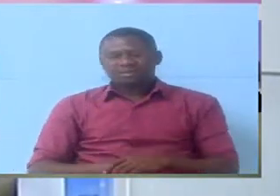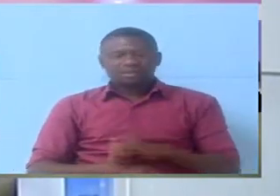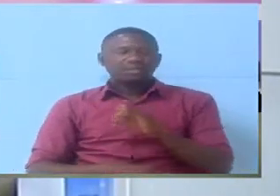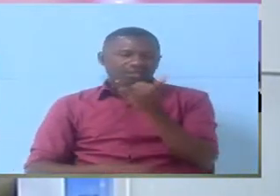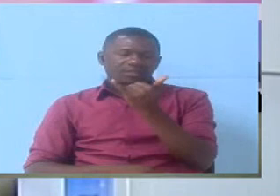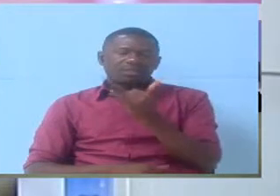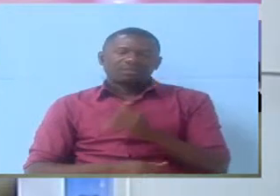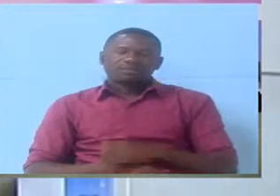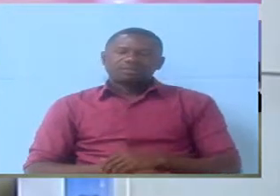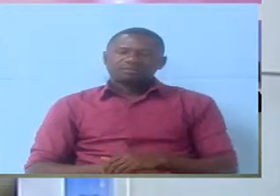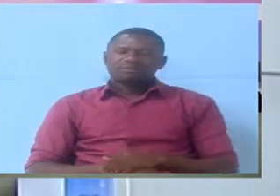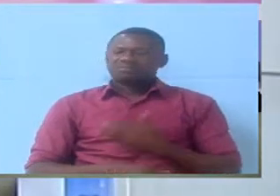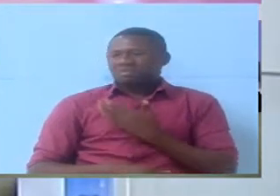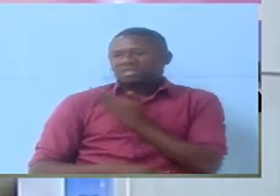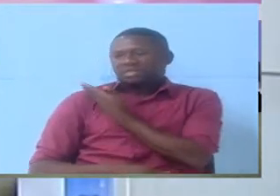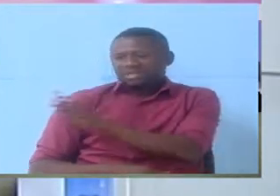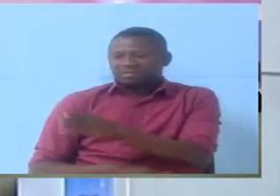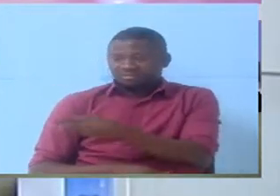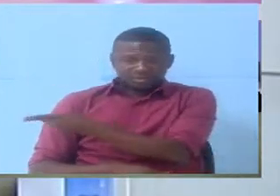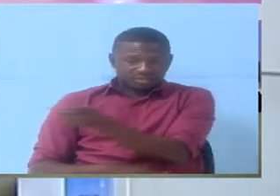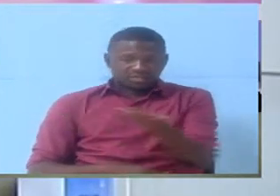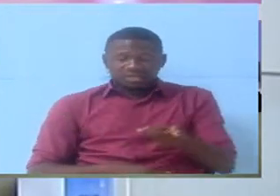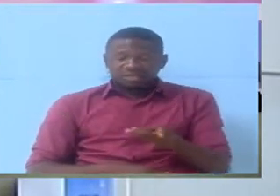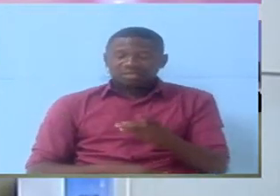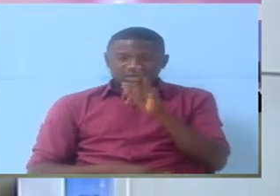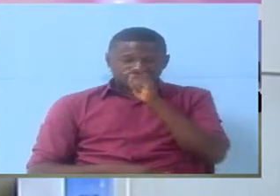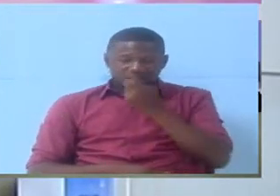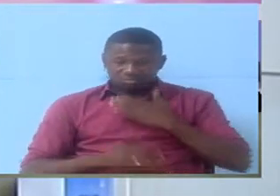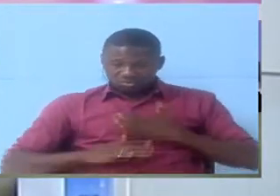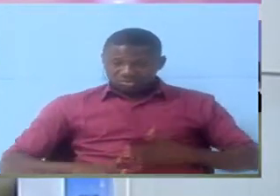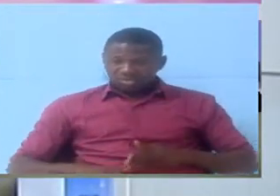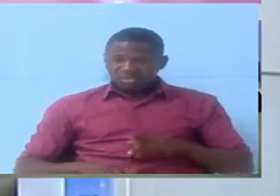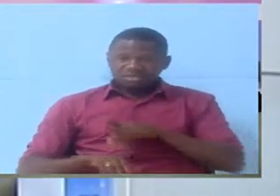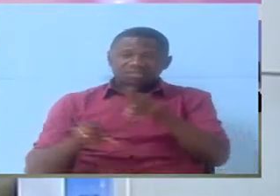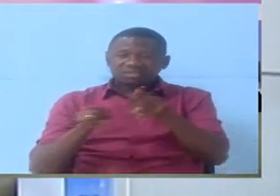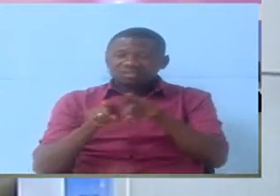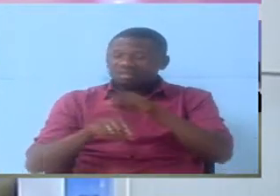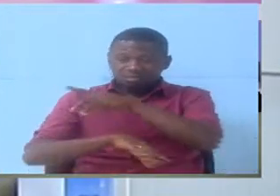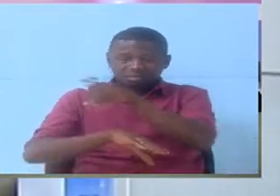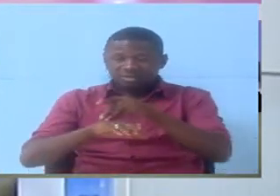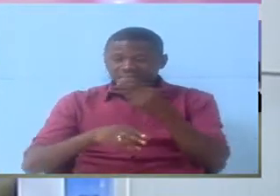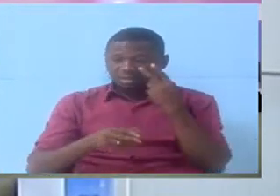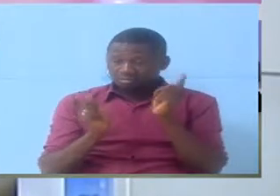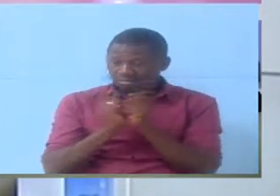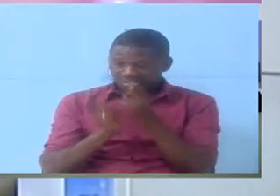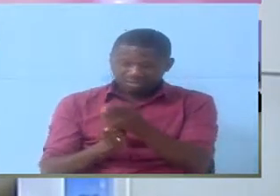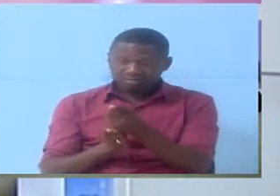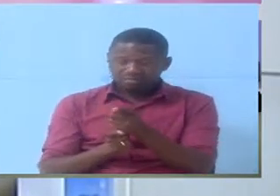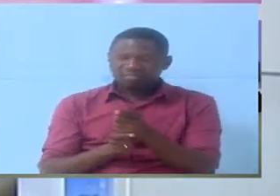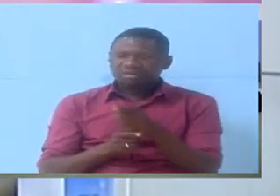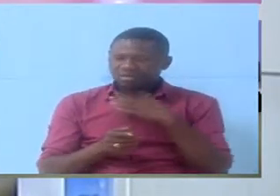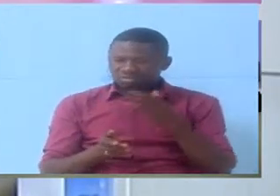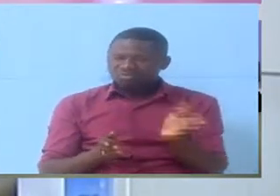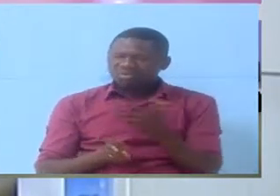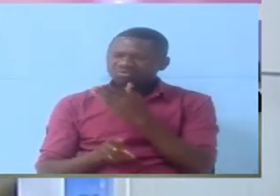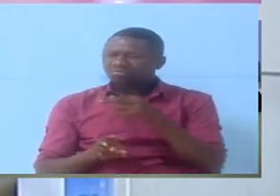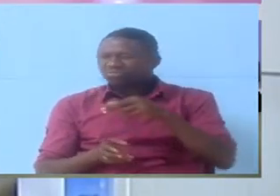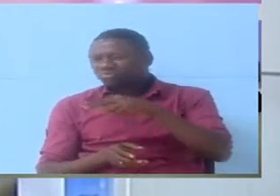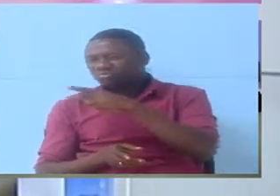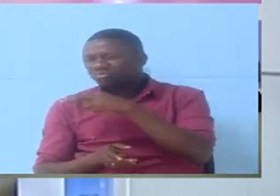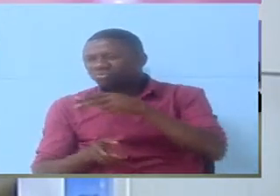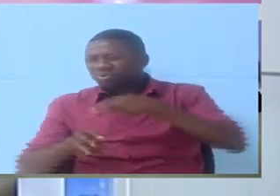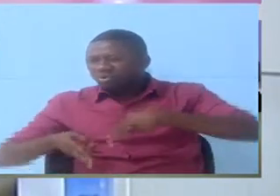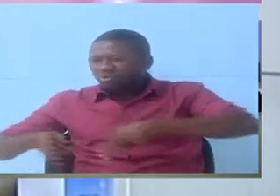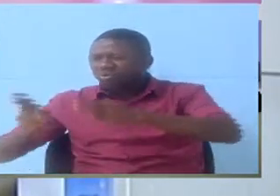wonoto inoto je. I came on the highway. Natambe di bakang. I was standing. Meloring. Meditating.